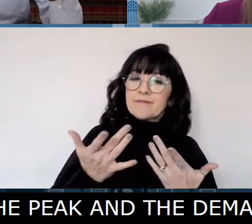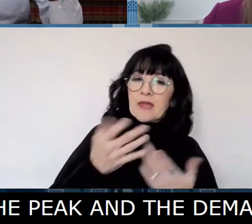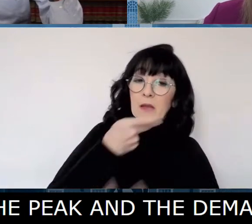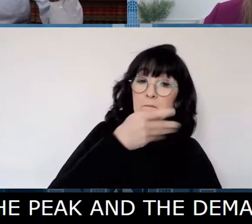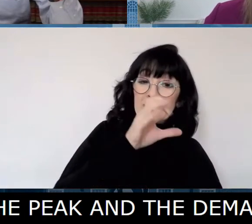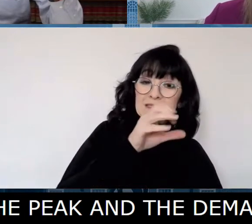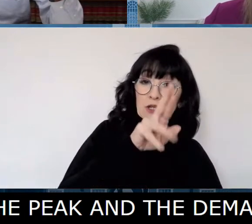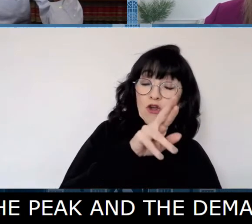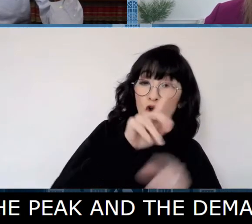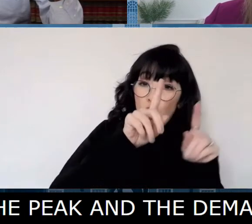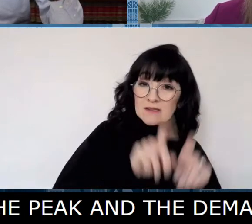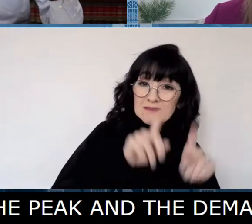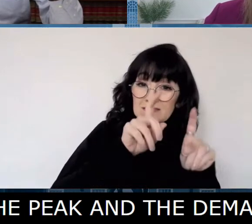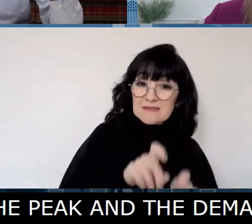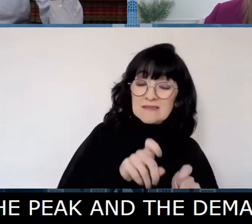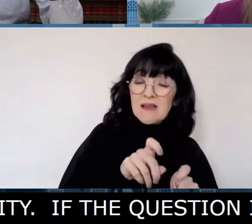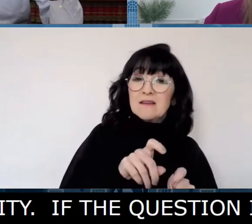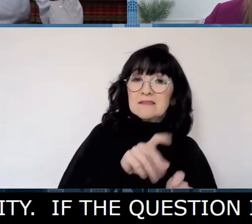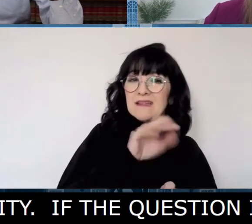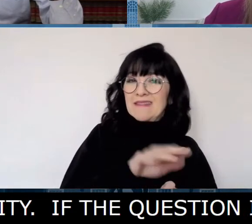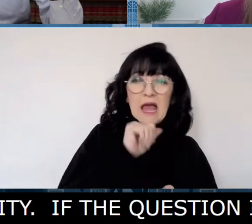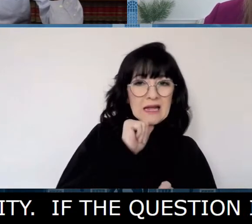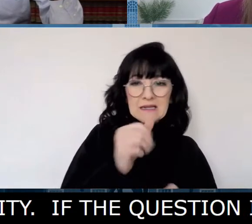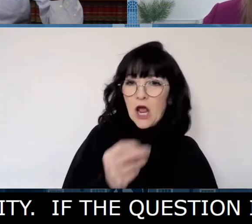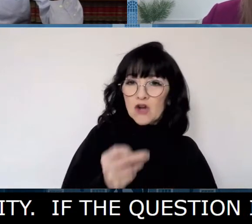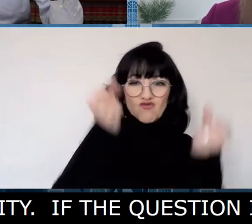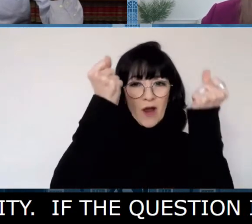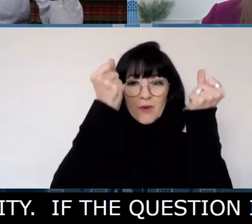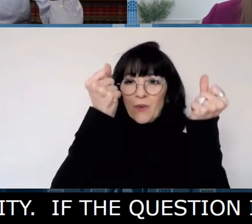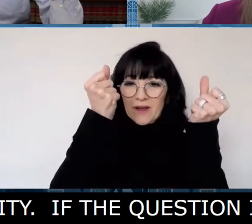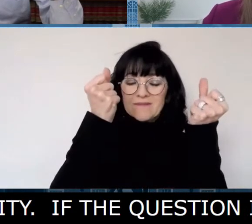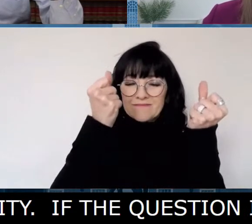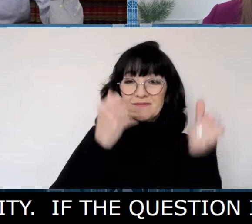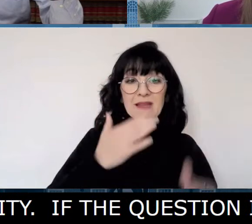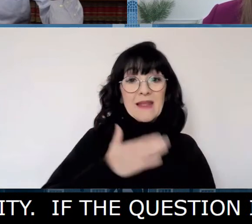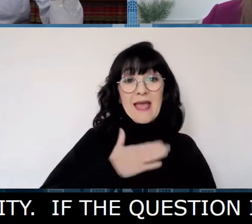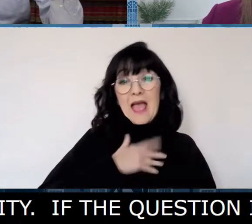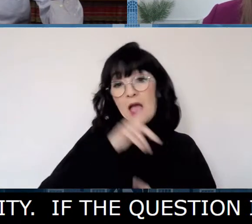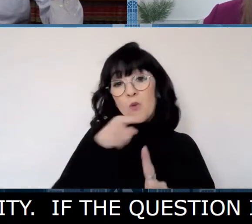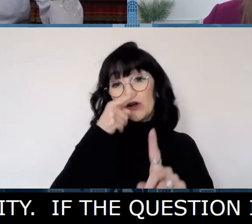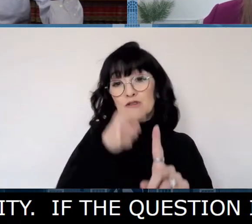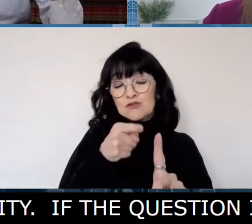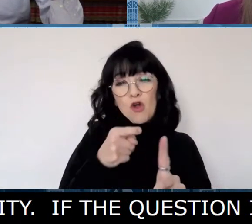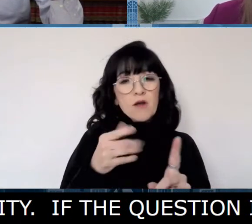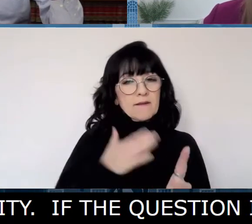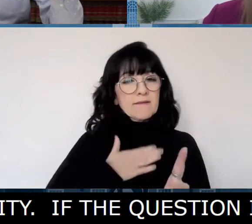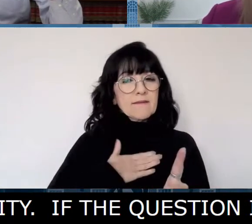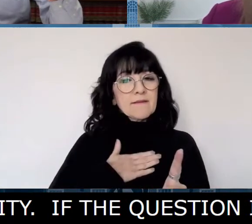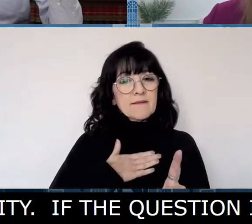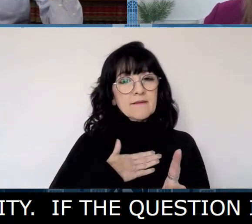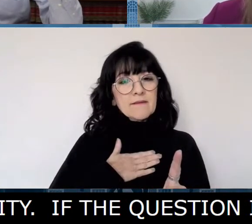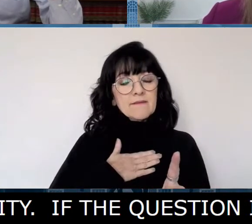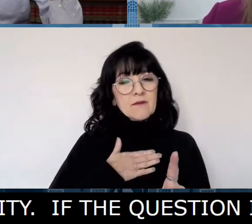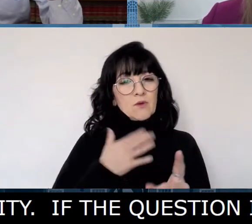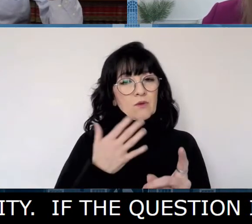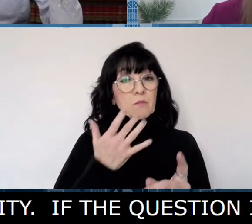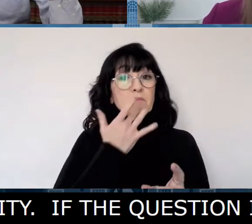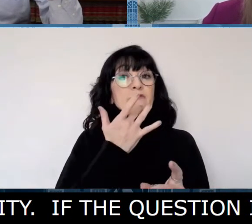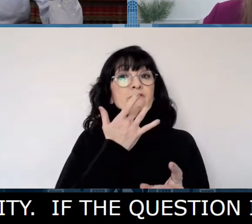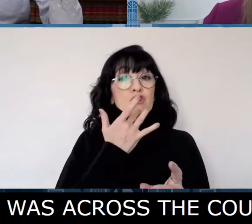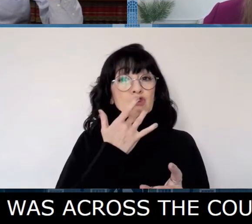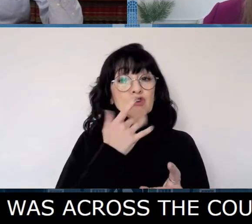that aren't immediate. Our target is to get a test return by within 24